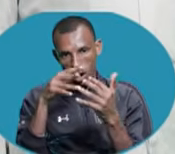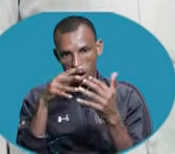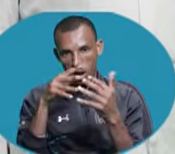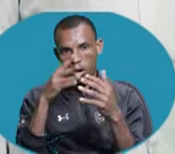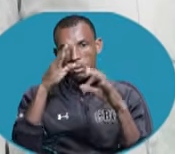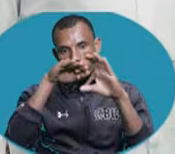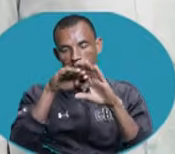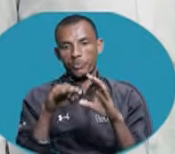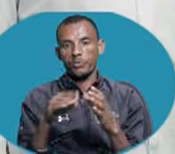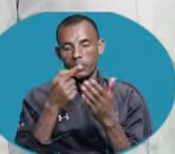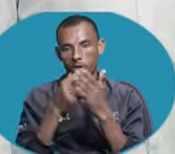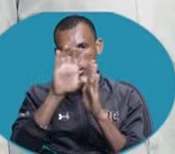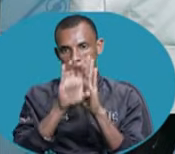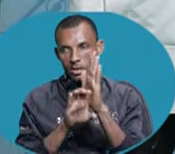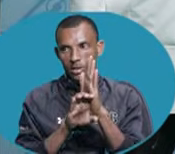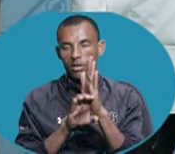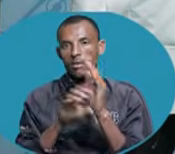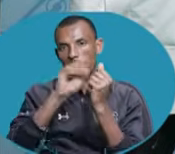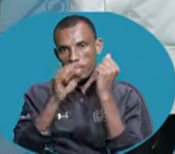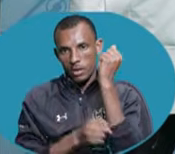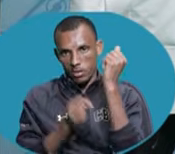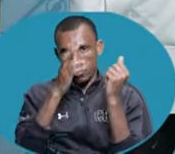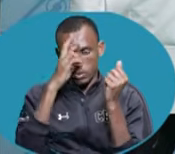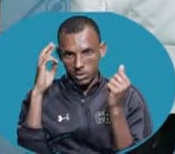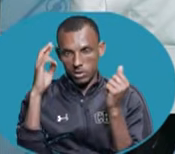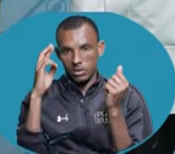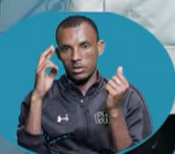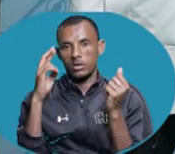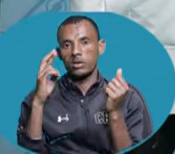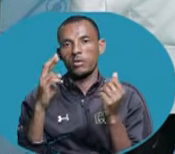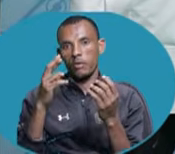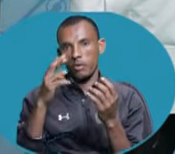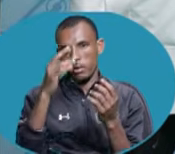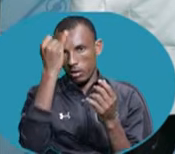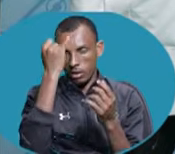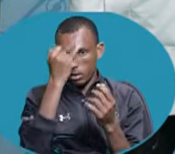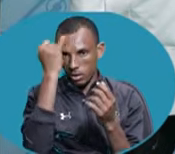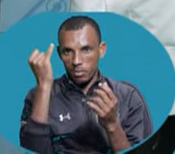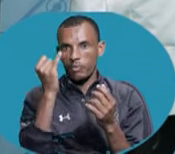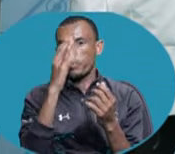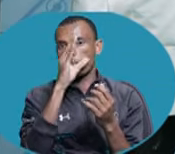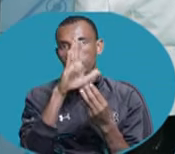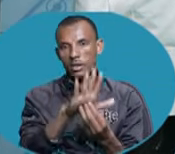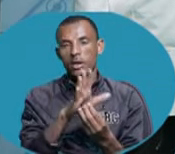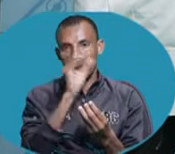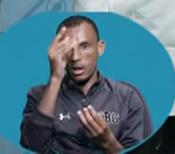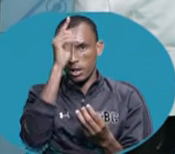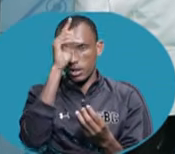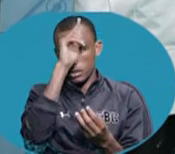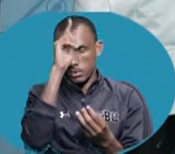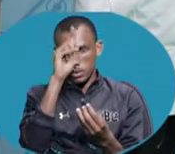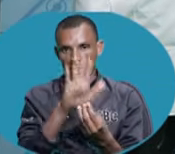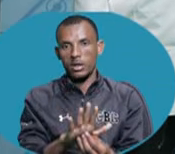war. In this lesson, the fundamental cause, the fascism, Nazism, those are including